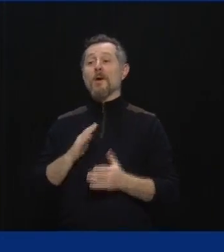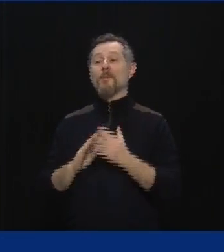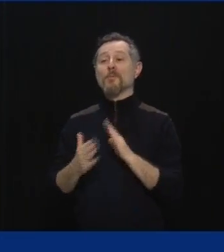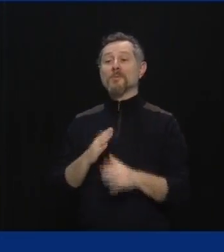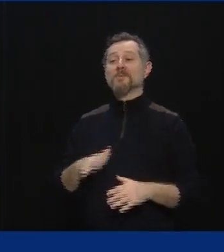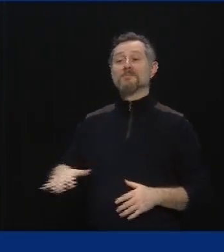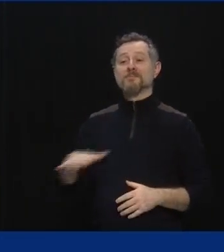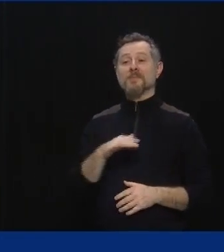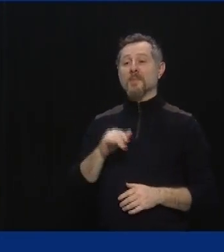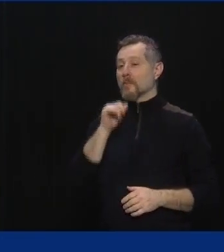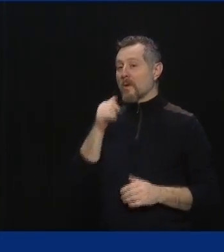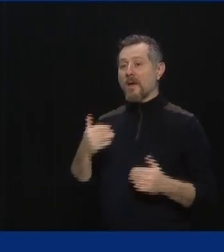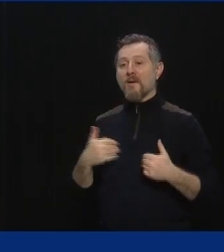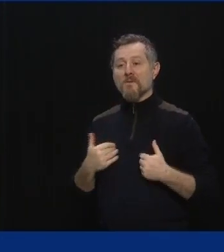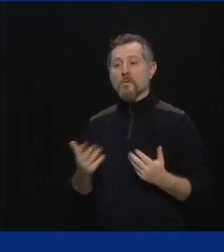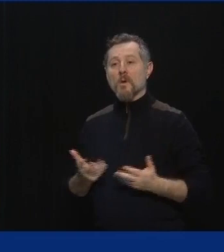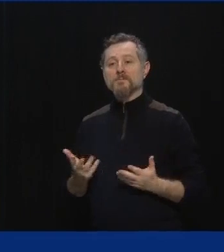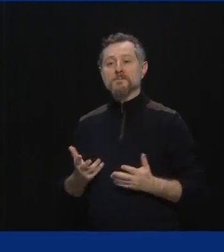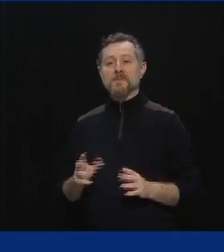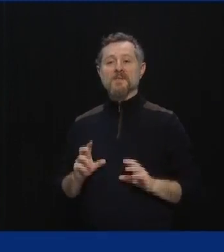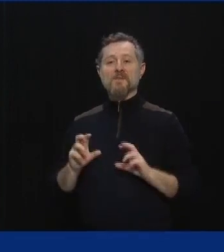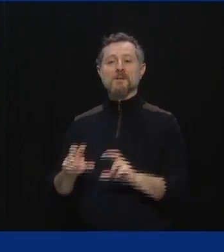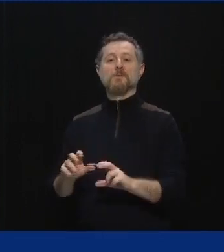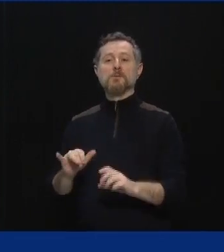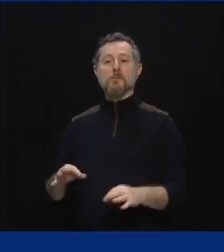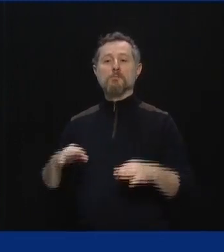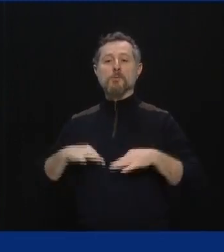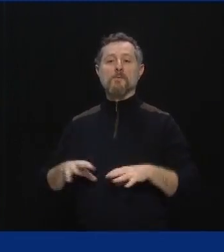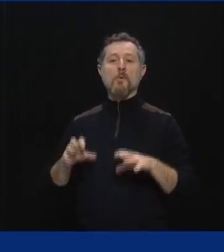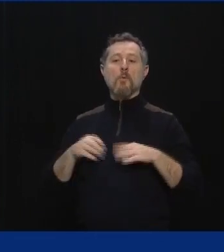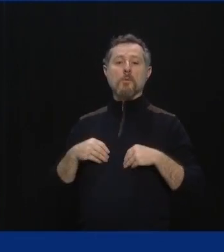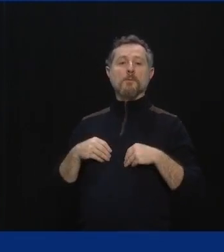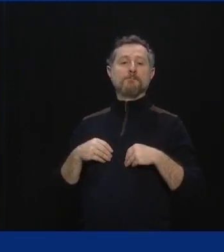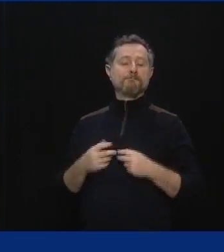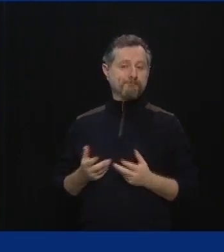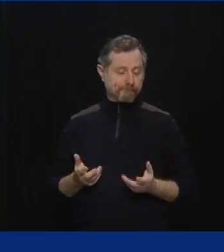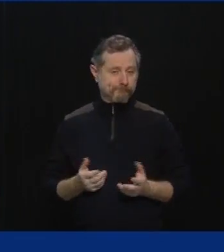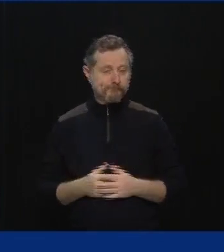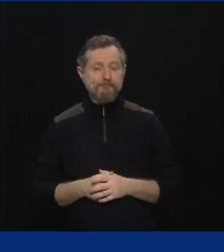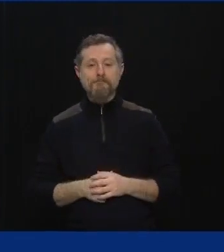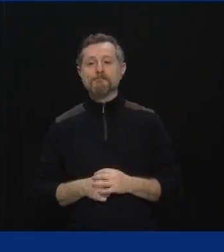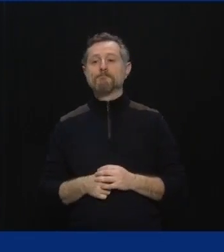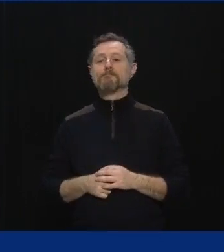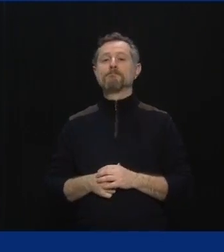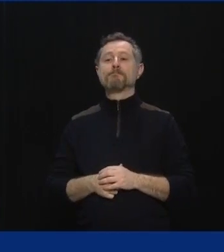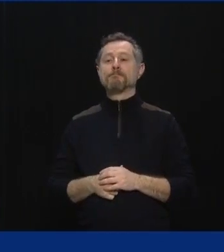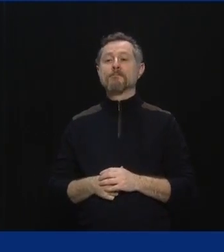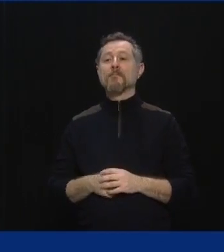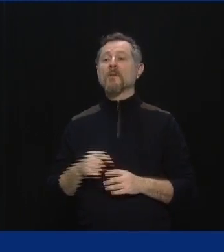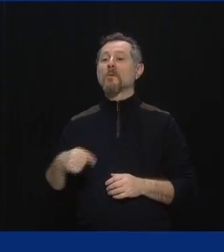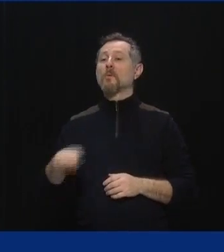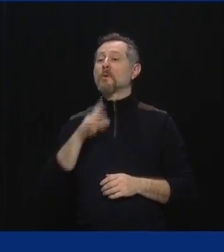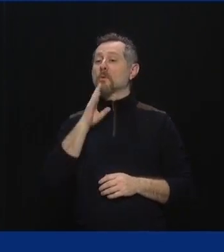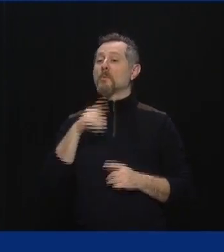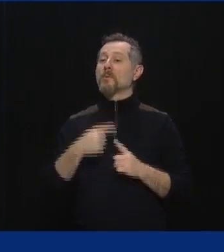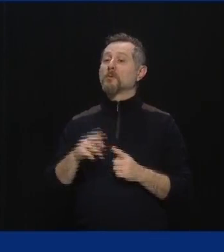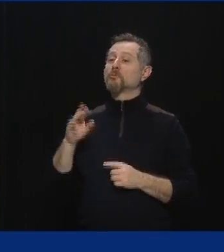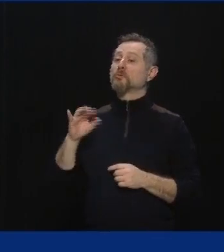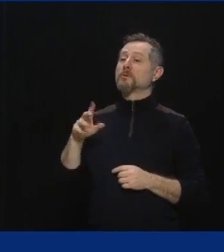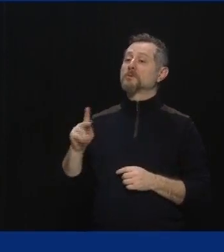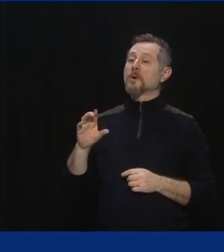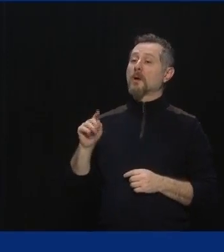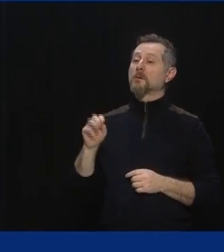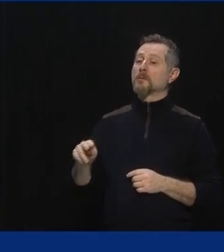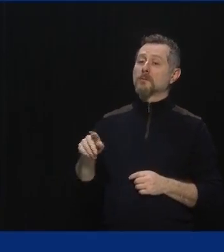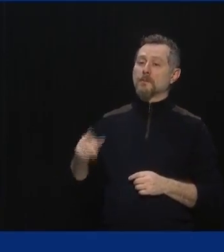is equity. So when I talked to Rick Cotton, I'm saving him for last, and I said we have to